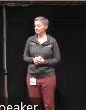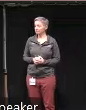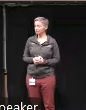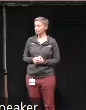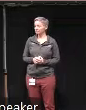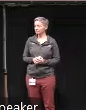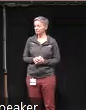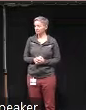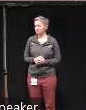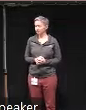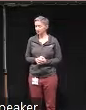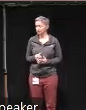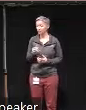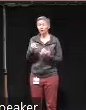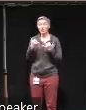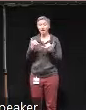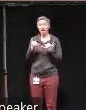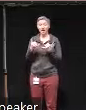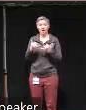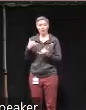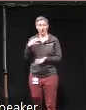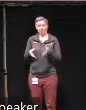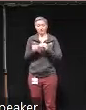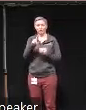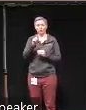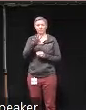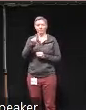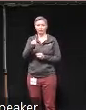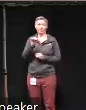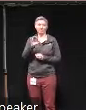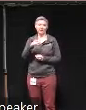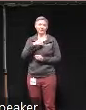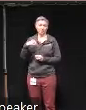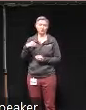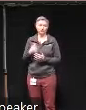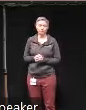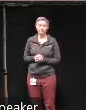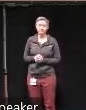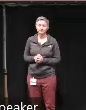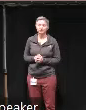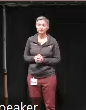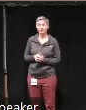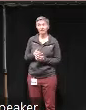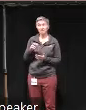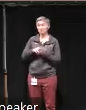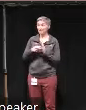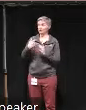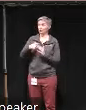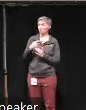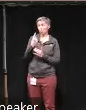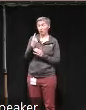that made us now 151 faculty member department, which is one of the